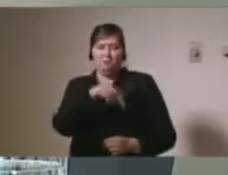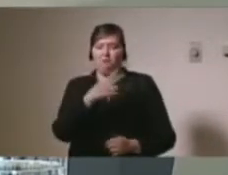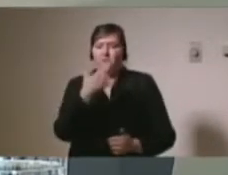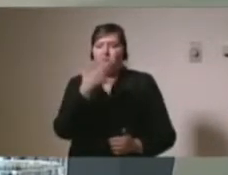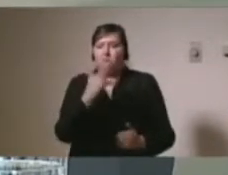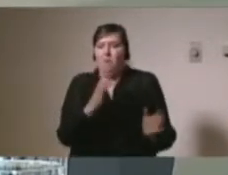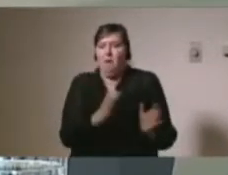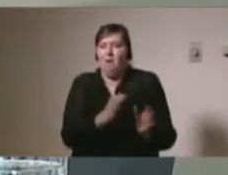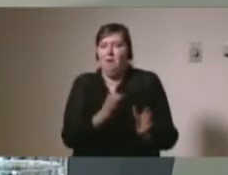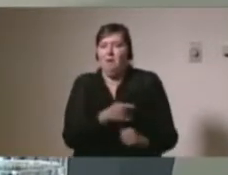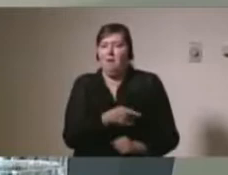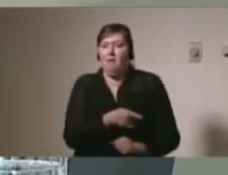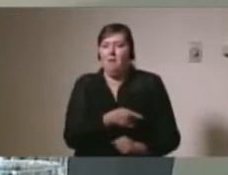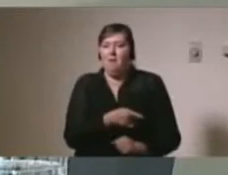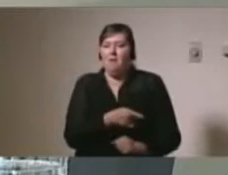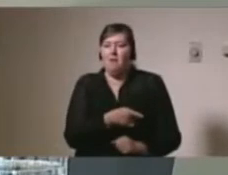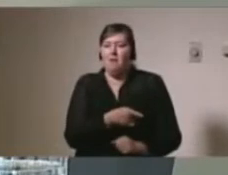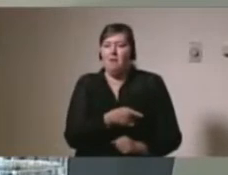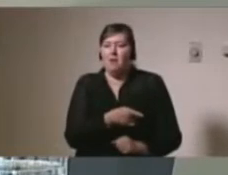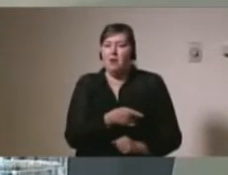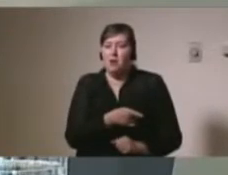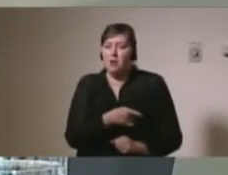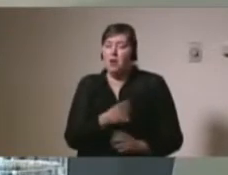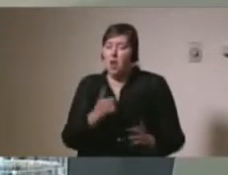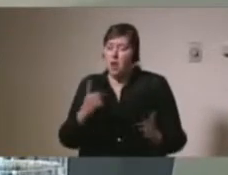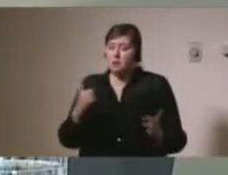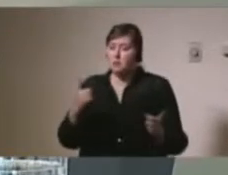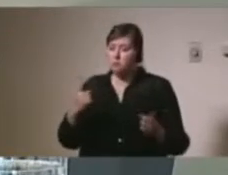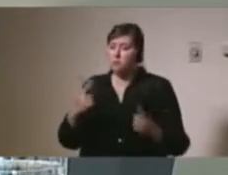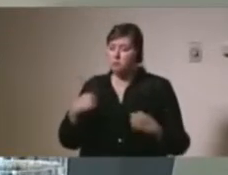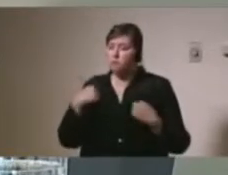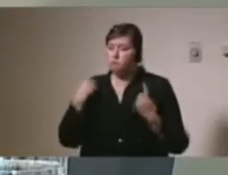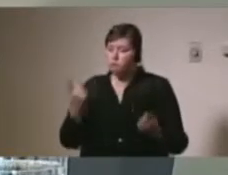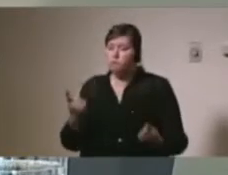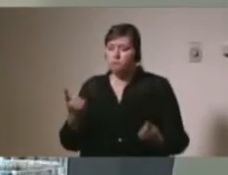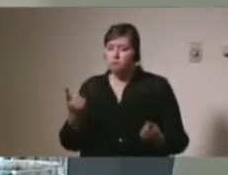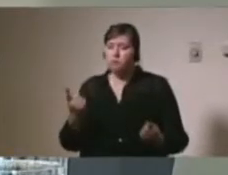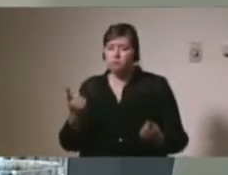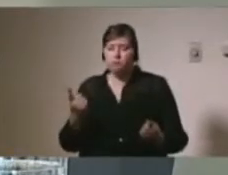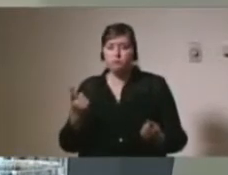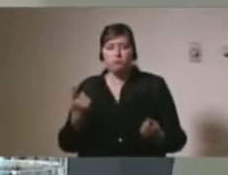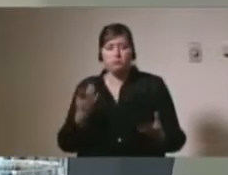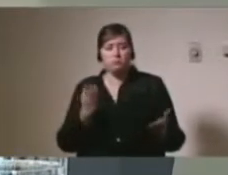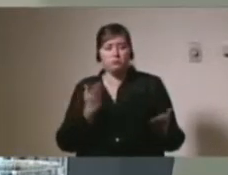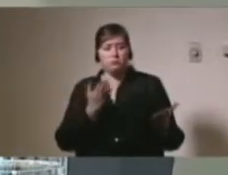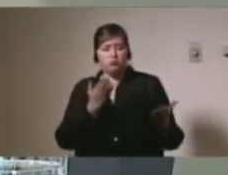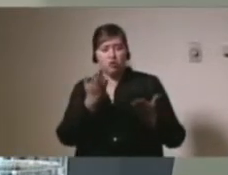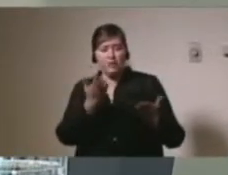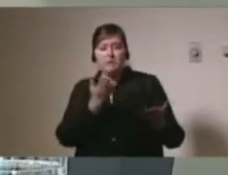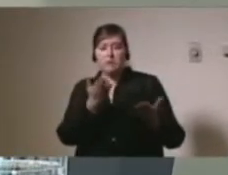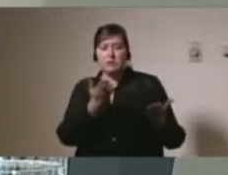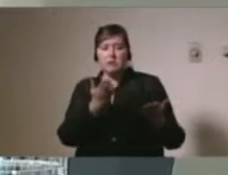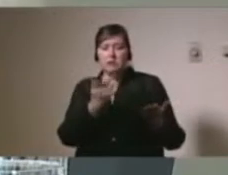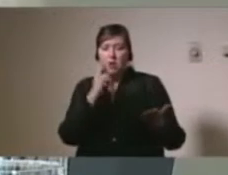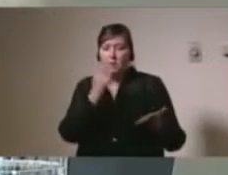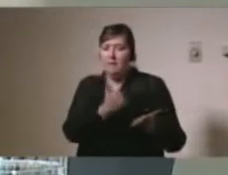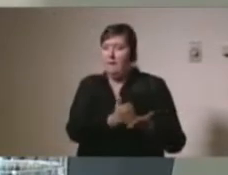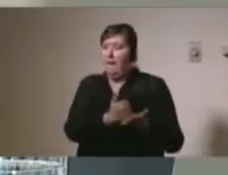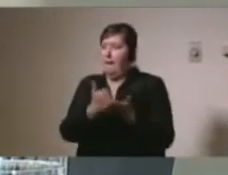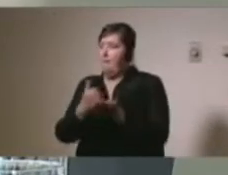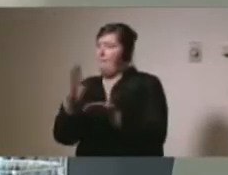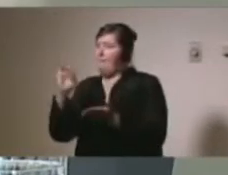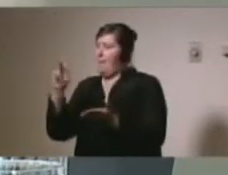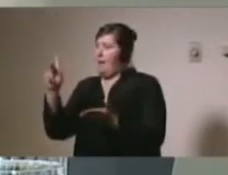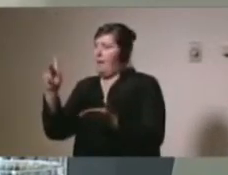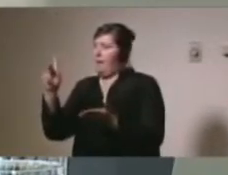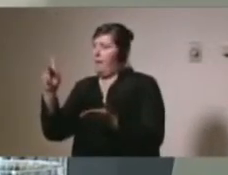so far we can say that we've provided service. We've actually been doing a service to the other banks because we are there to provide a